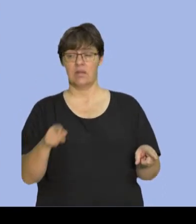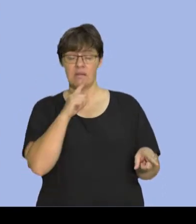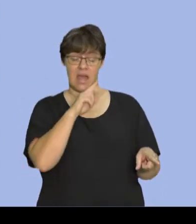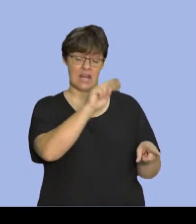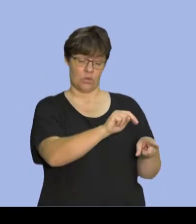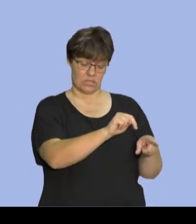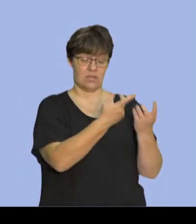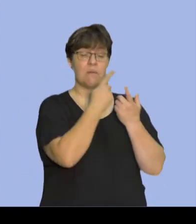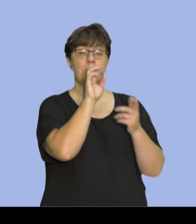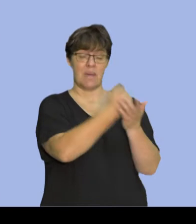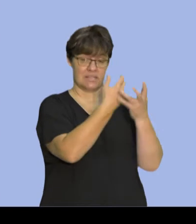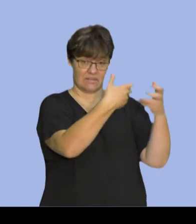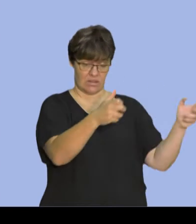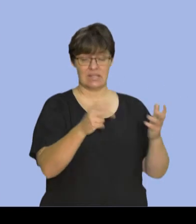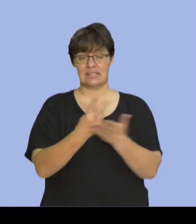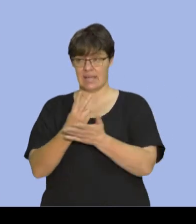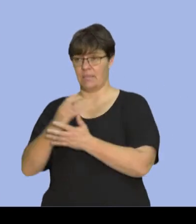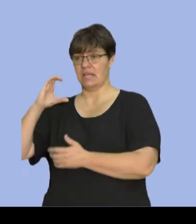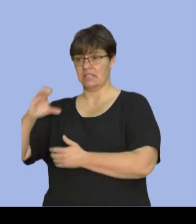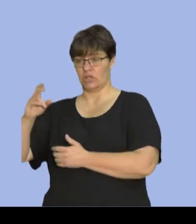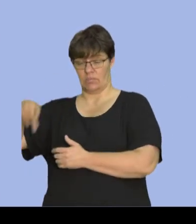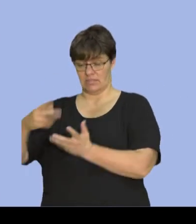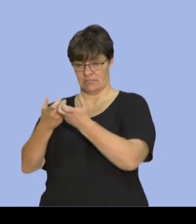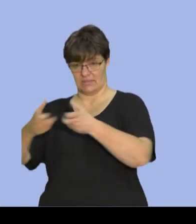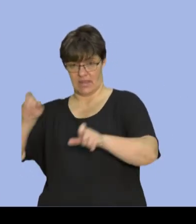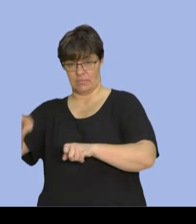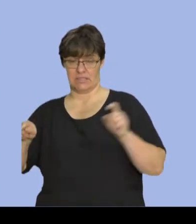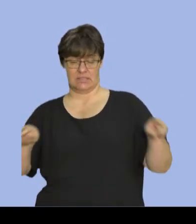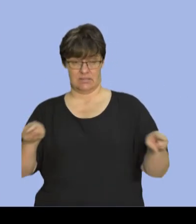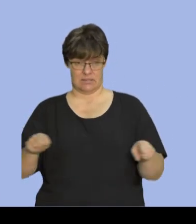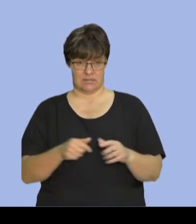to divide, as well as the cytoplasm needs to divide.